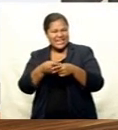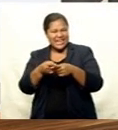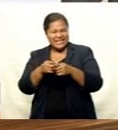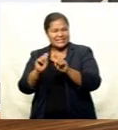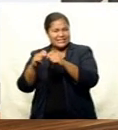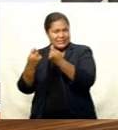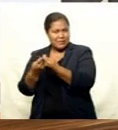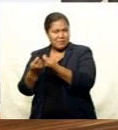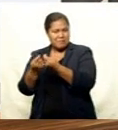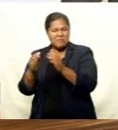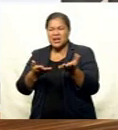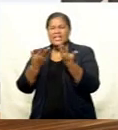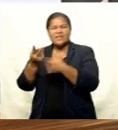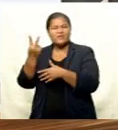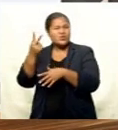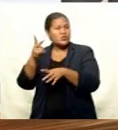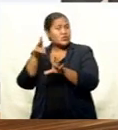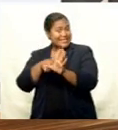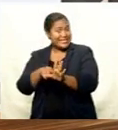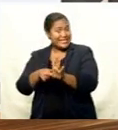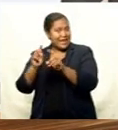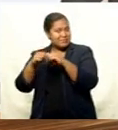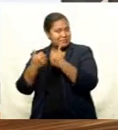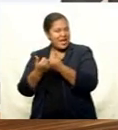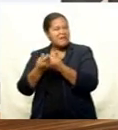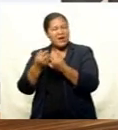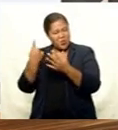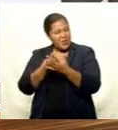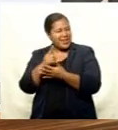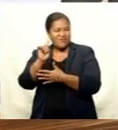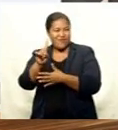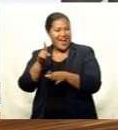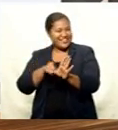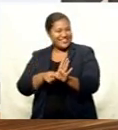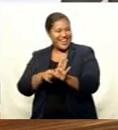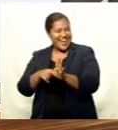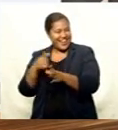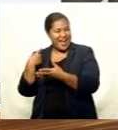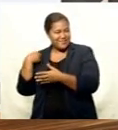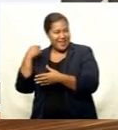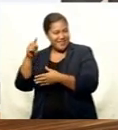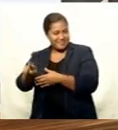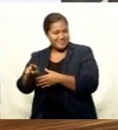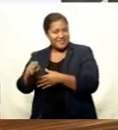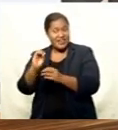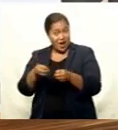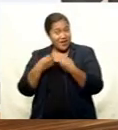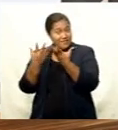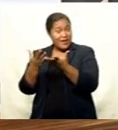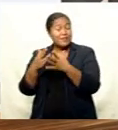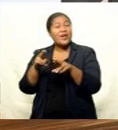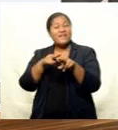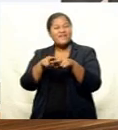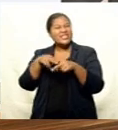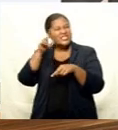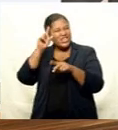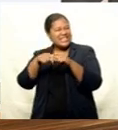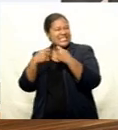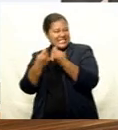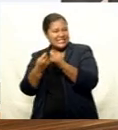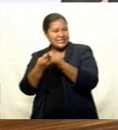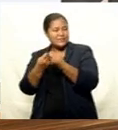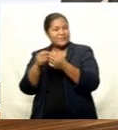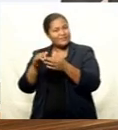2-year deal, but Samusamu Vonre opted for a 12-month stint so that he's available for the Fijian Nrua in Super Rugby.